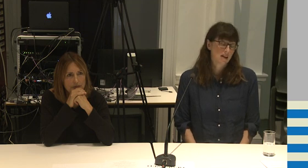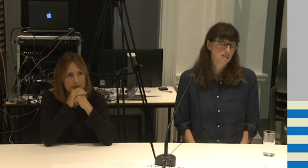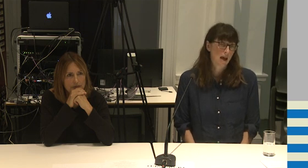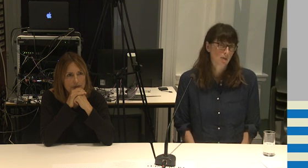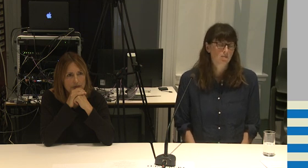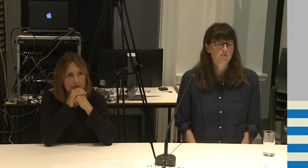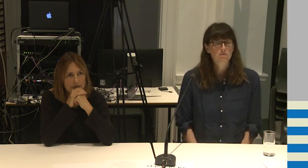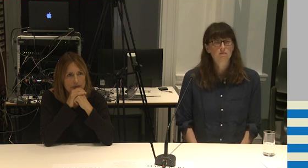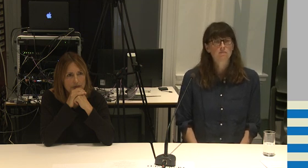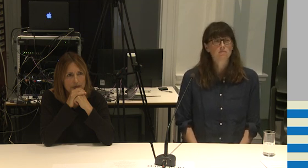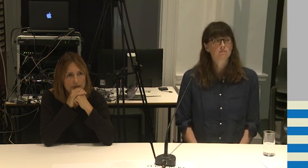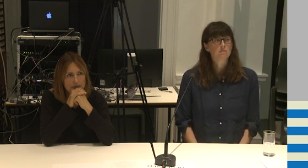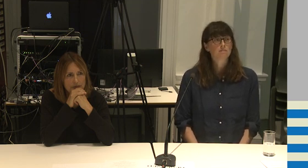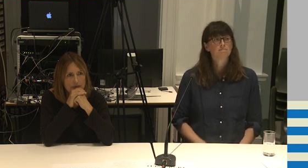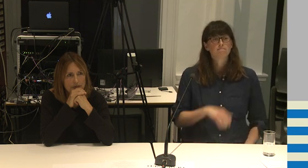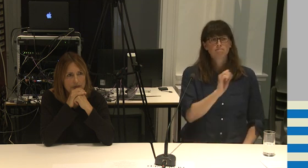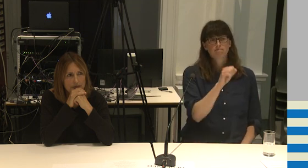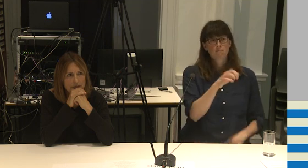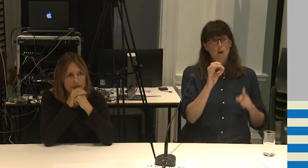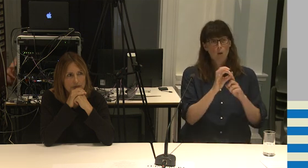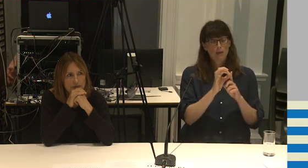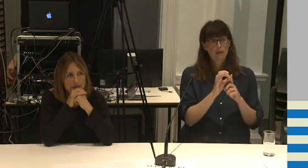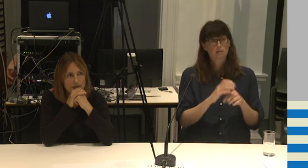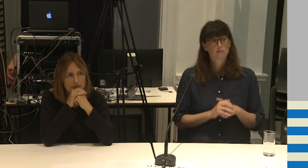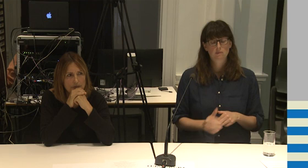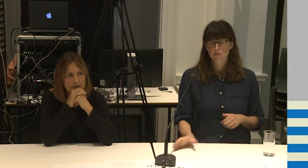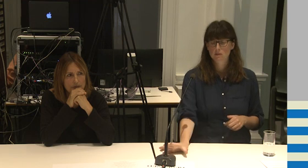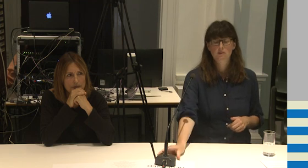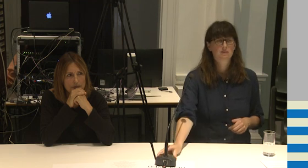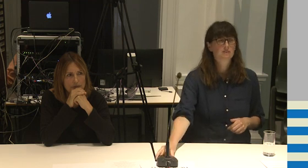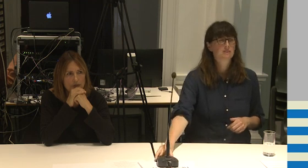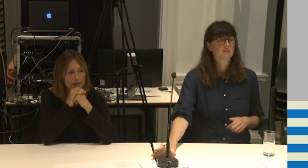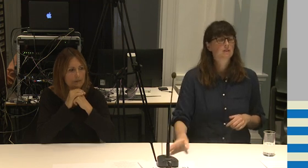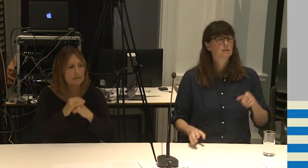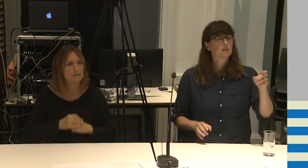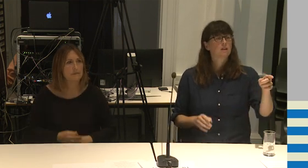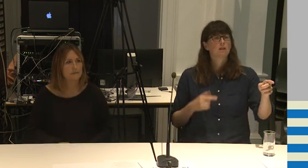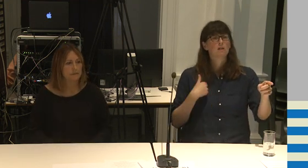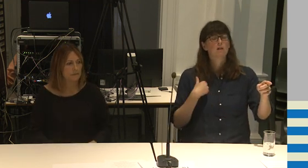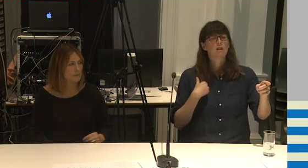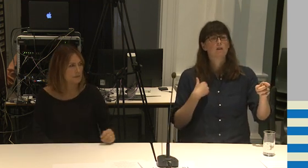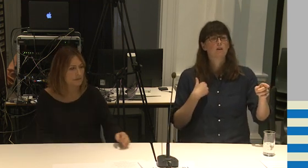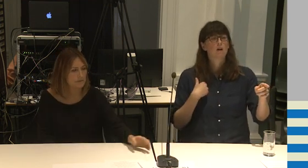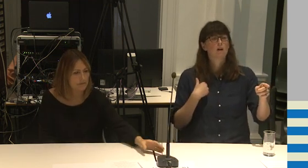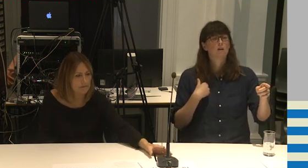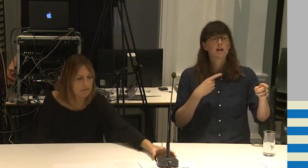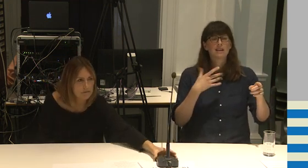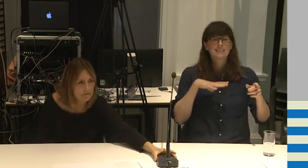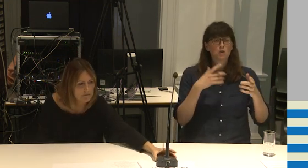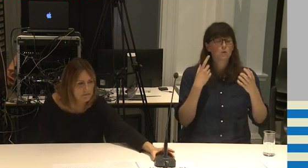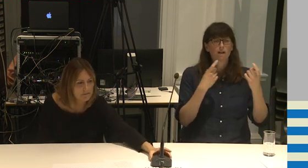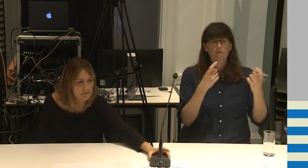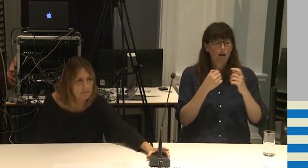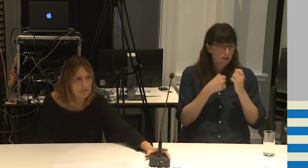And that didn't happen. Yeah, I mean, I think it got to the point of ridiculousness for me where I was having to